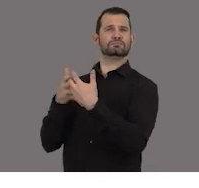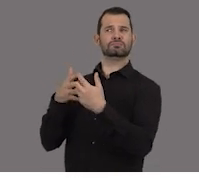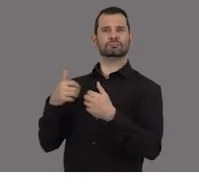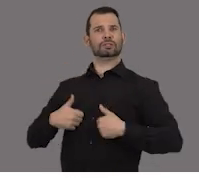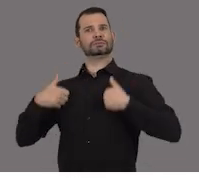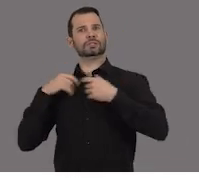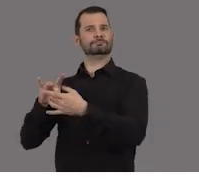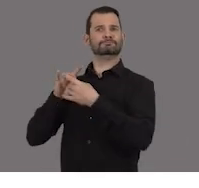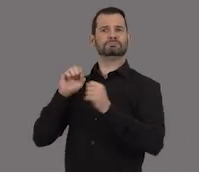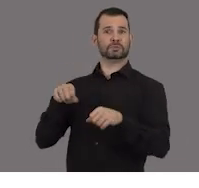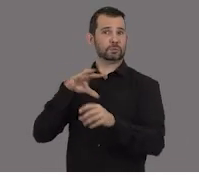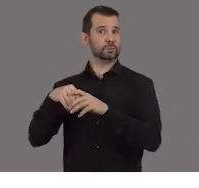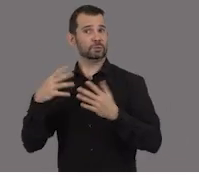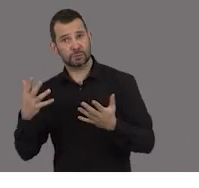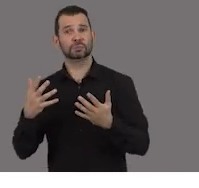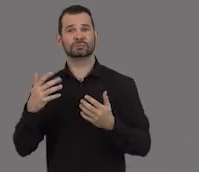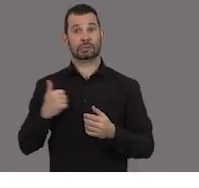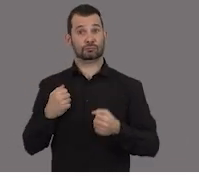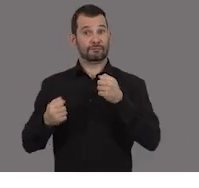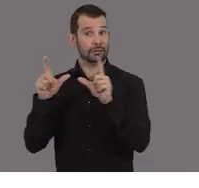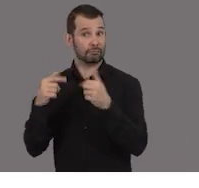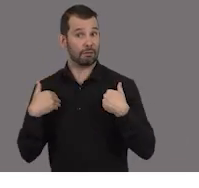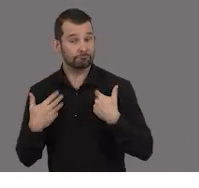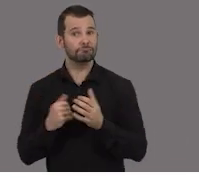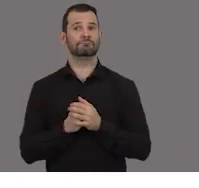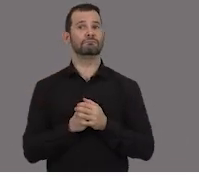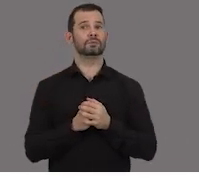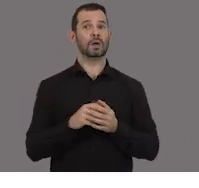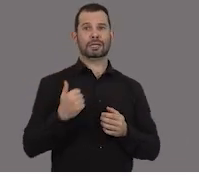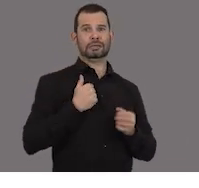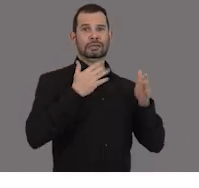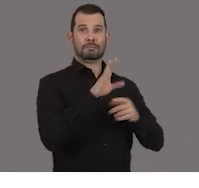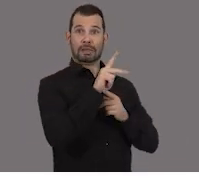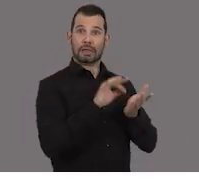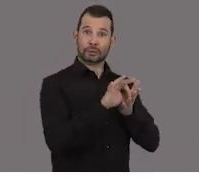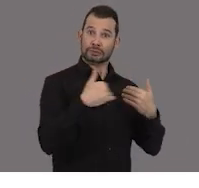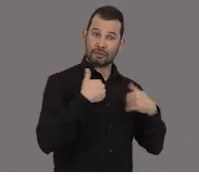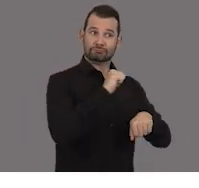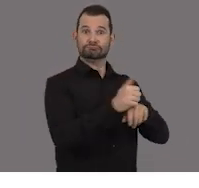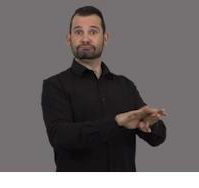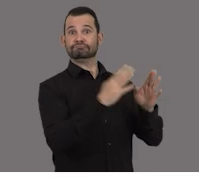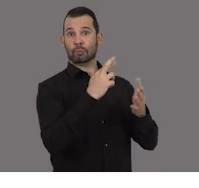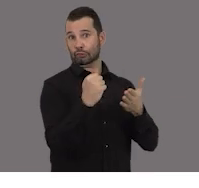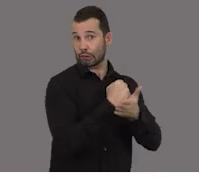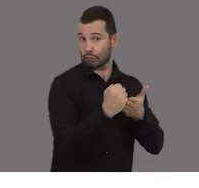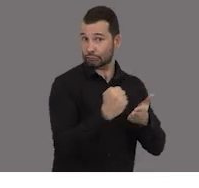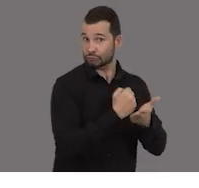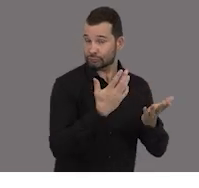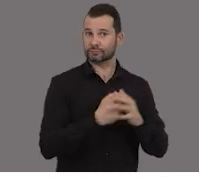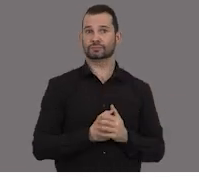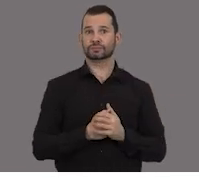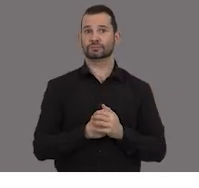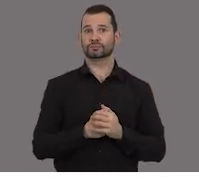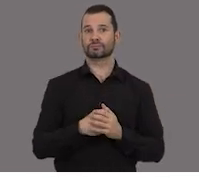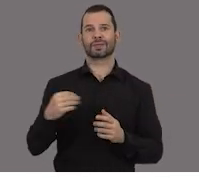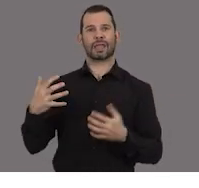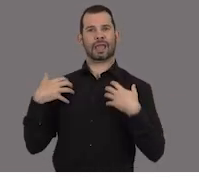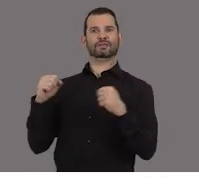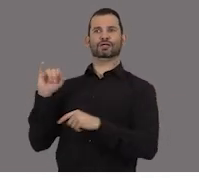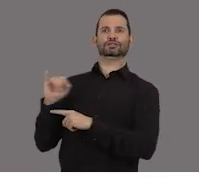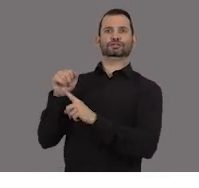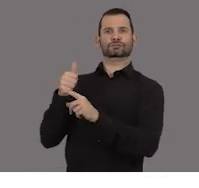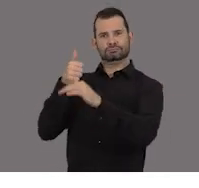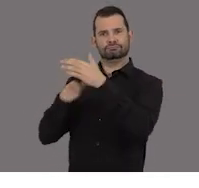residential ties may include a Canadian driver's license, Canadian bank accounts or credit cards, and